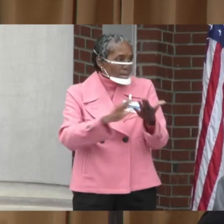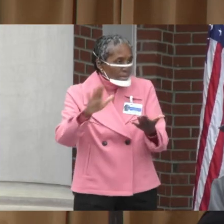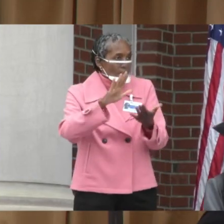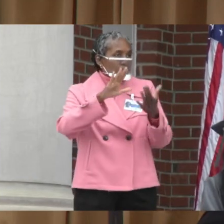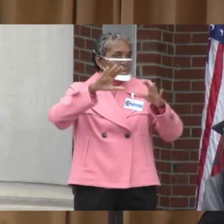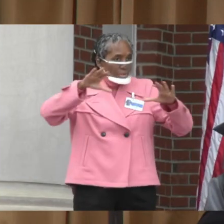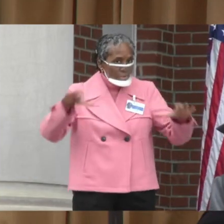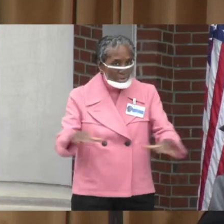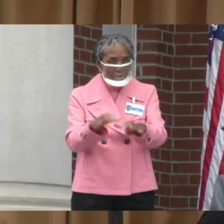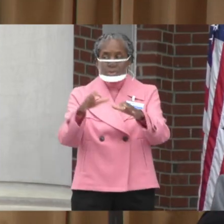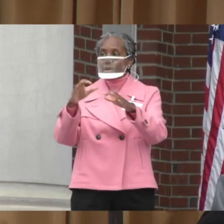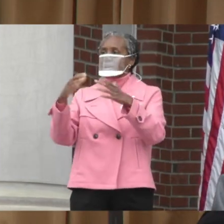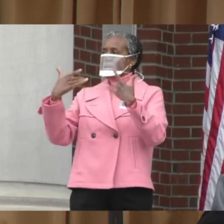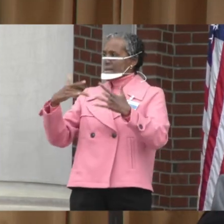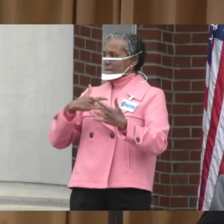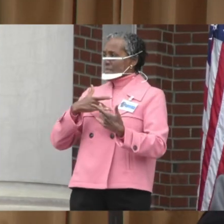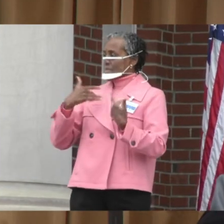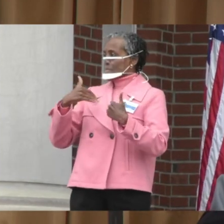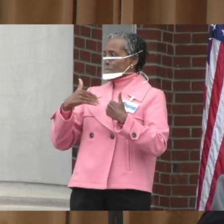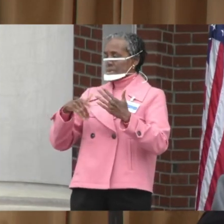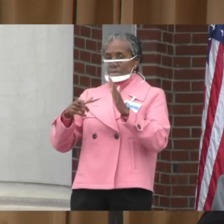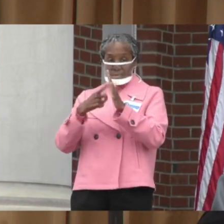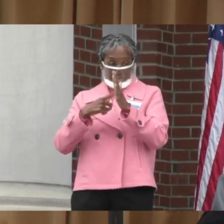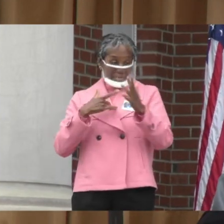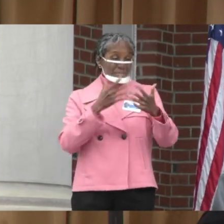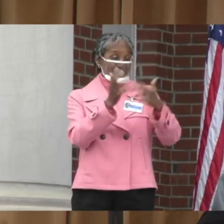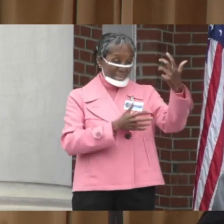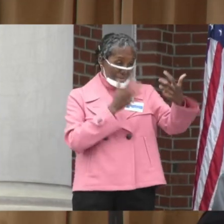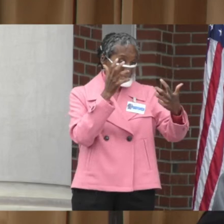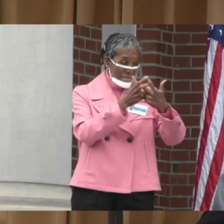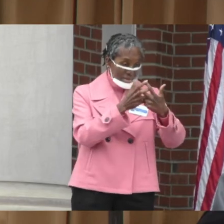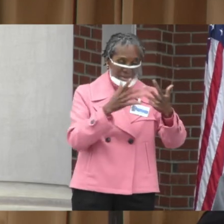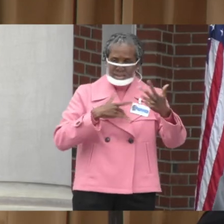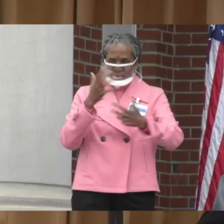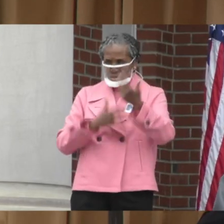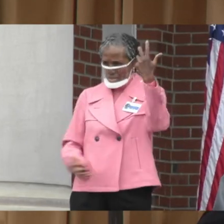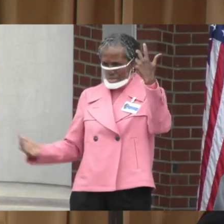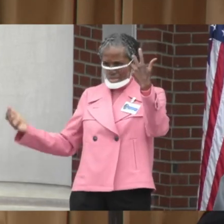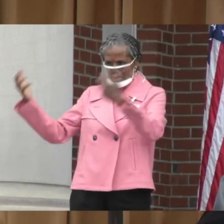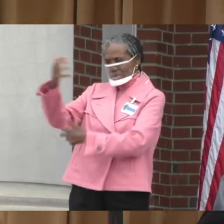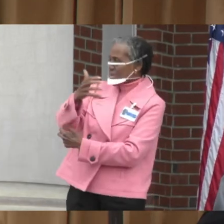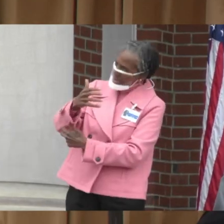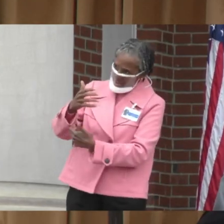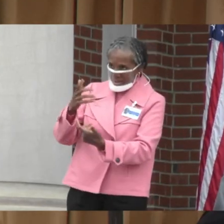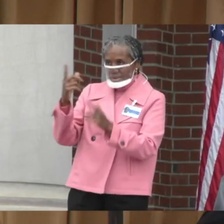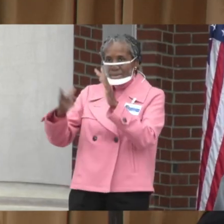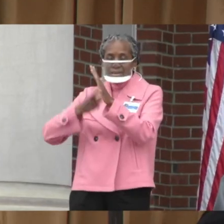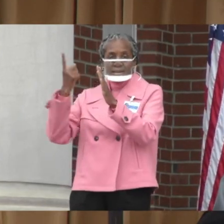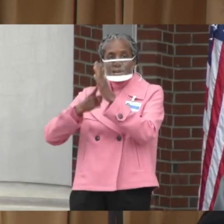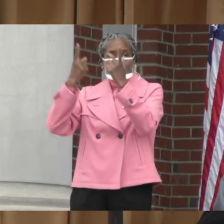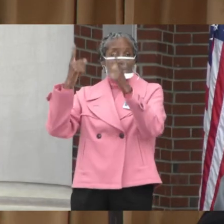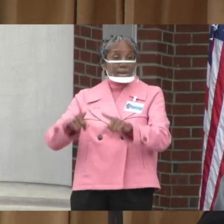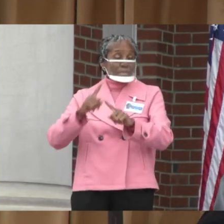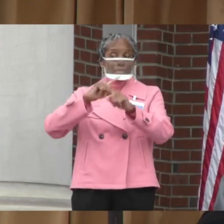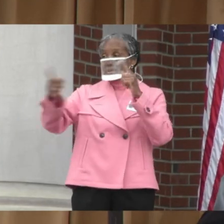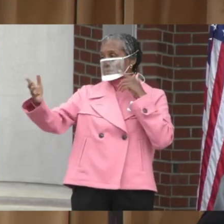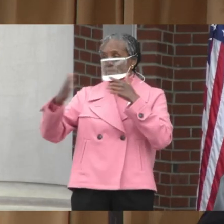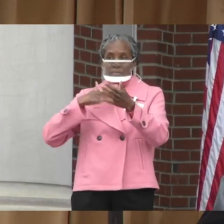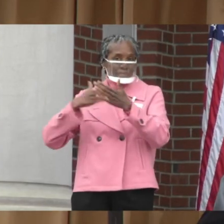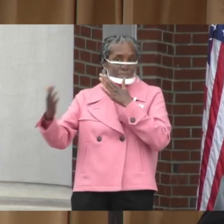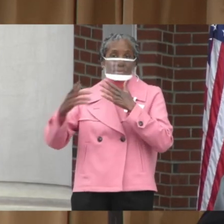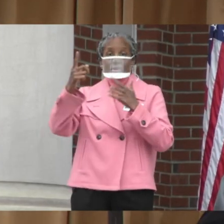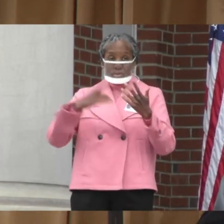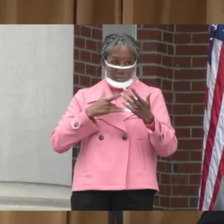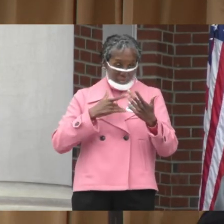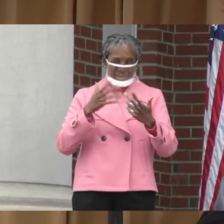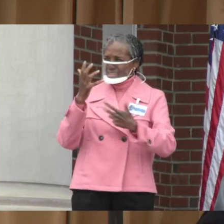you, I'm sure we've all felt that feeling of belonging, and sometimes the lack thereof. But regardless, if we